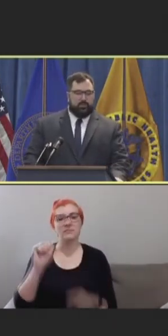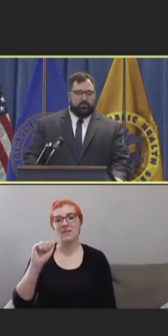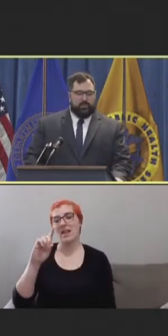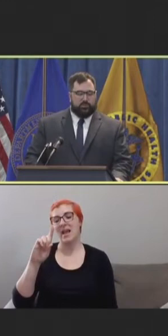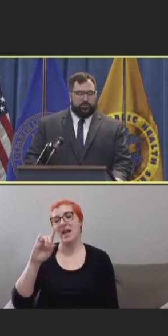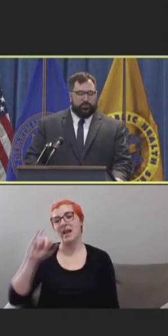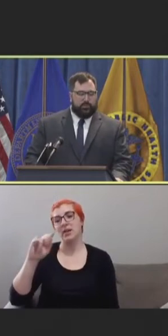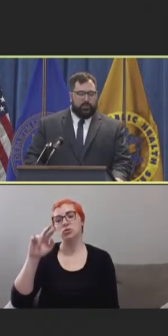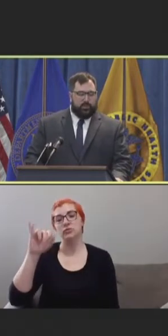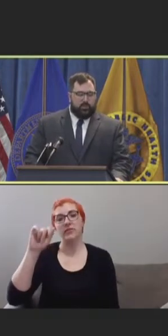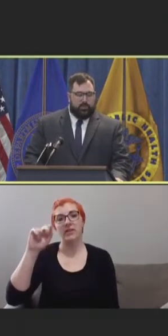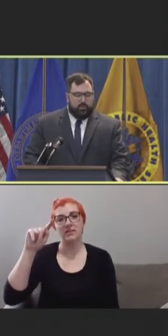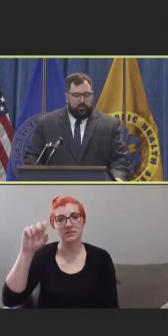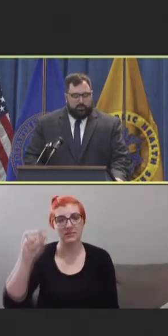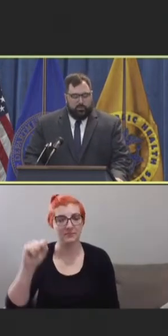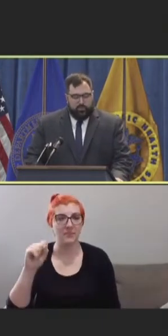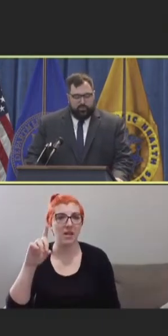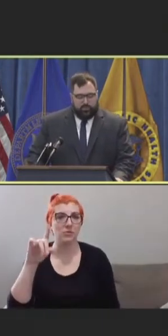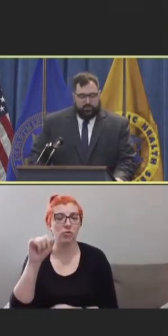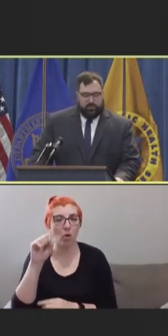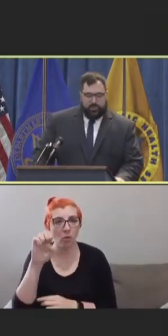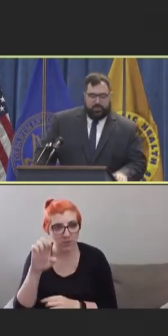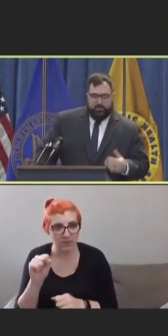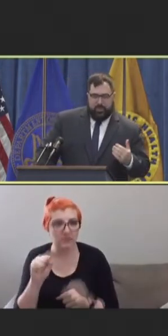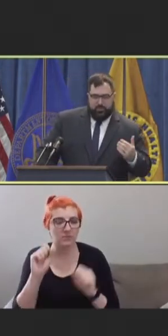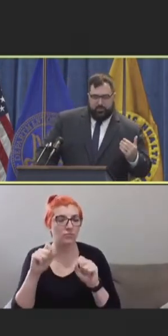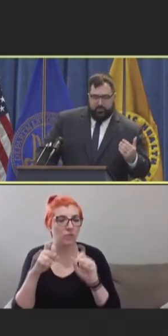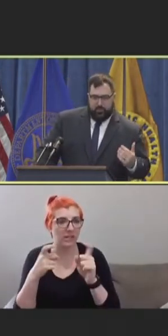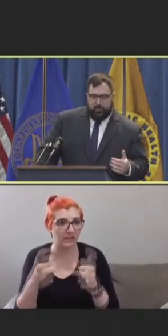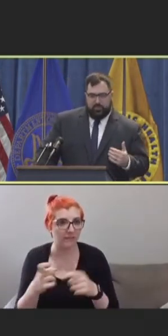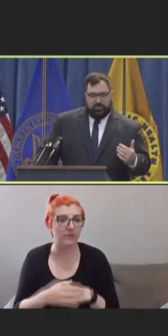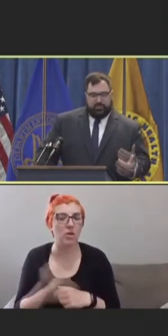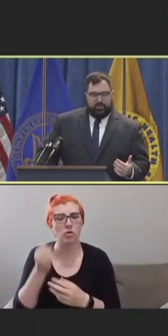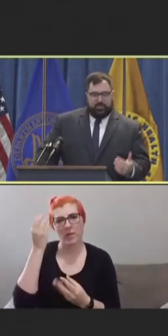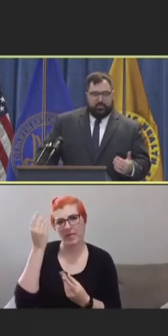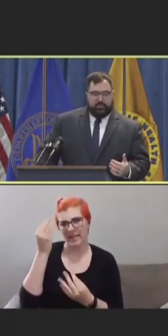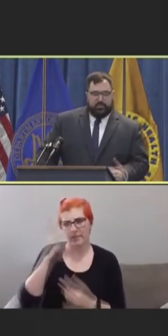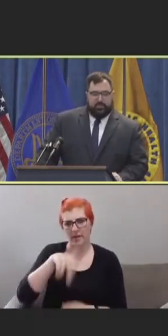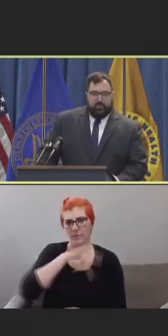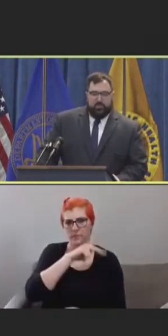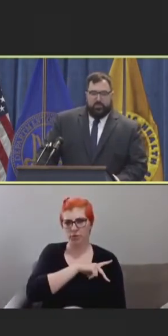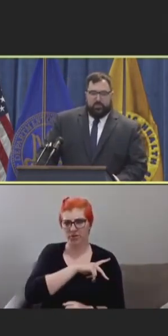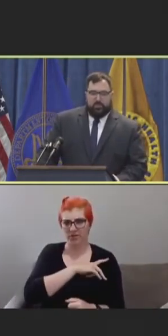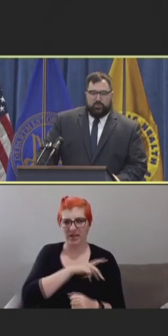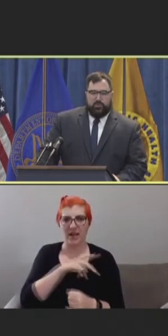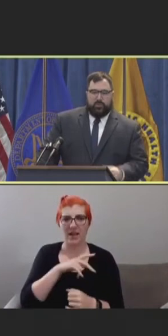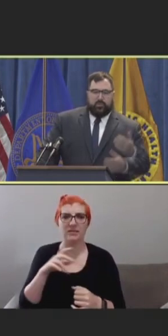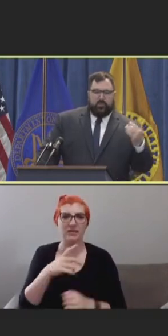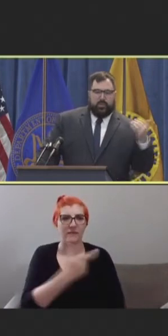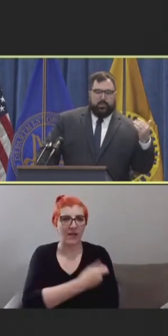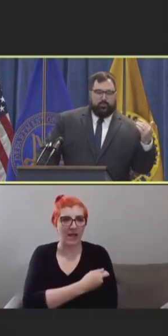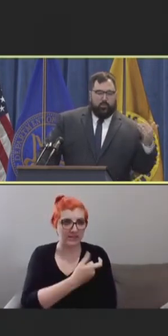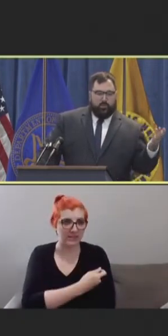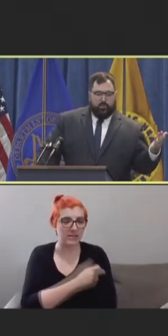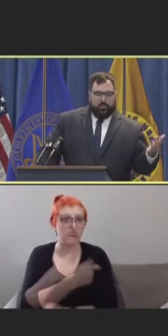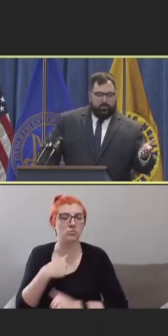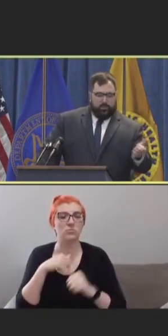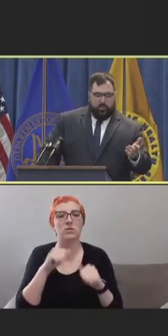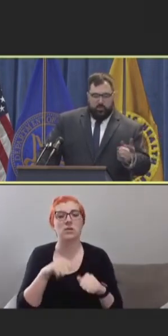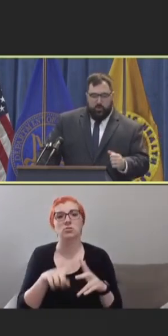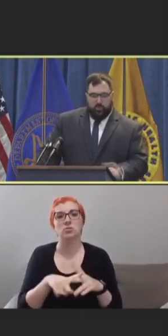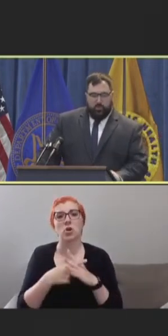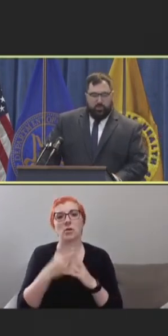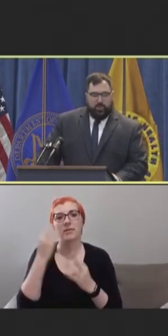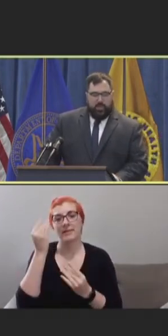we can administer. So when we start to think about personalized vaccines, we can start to think that for